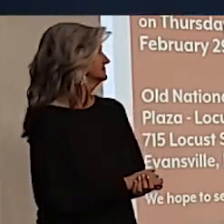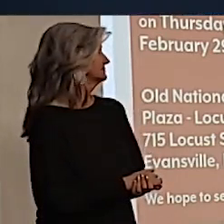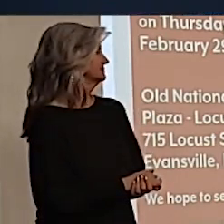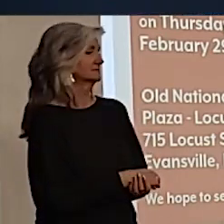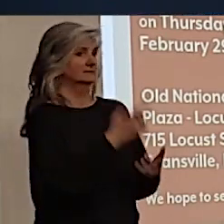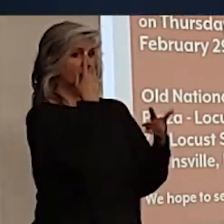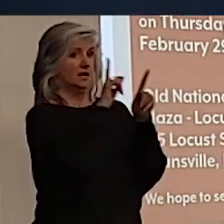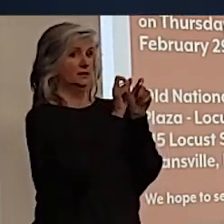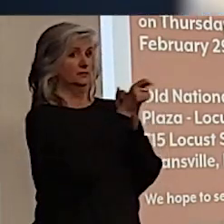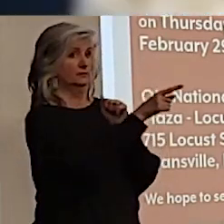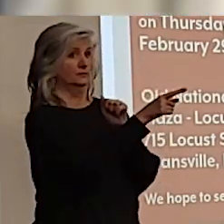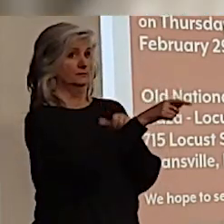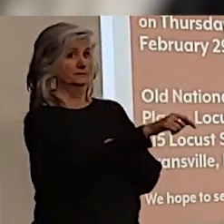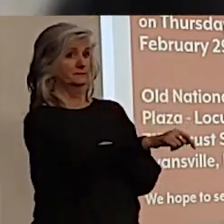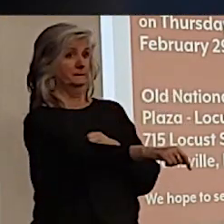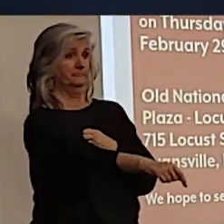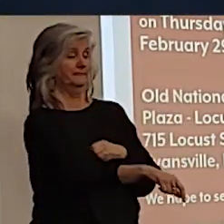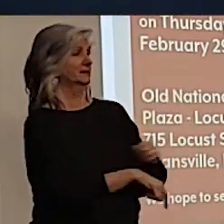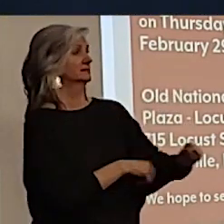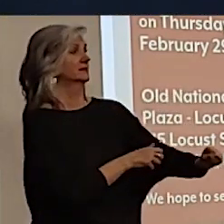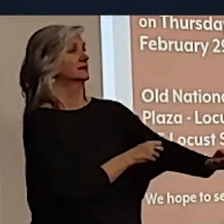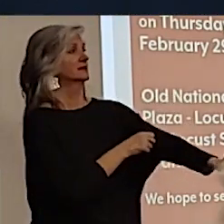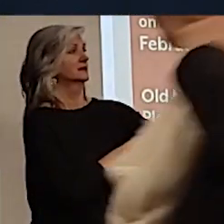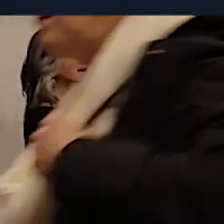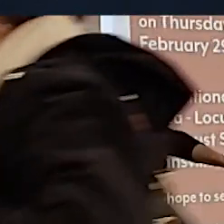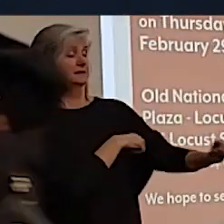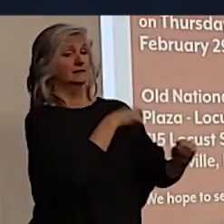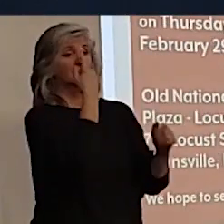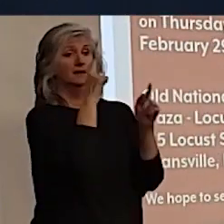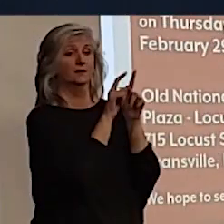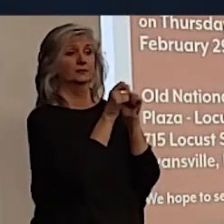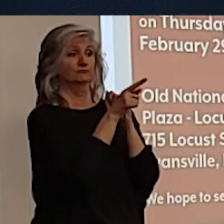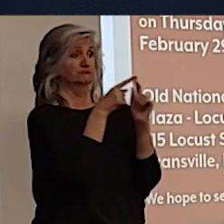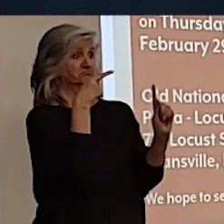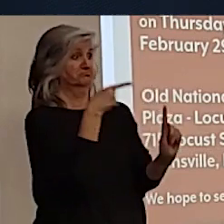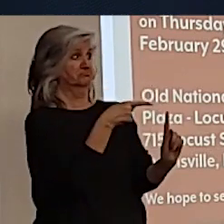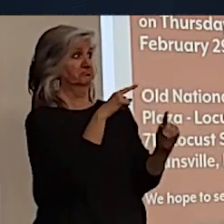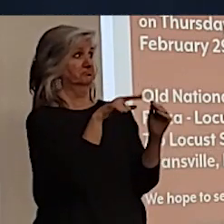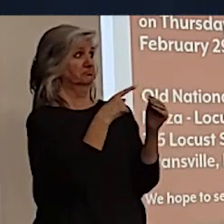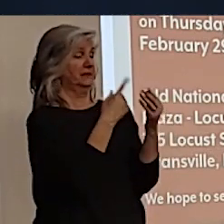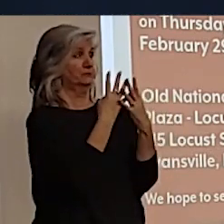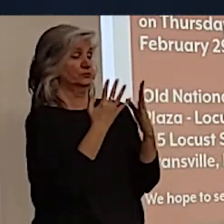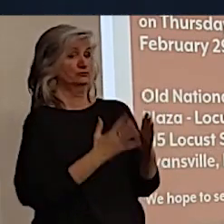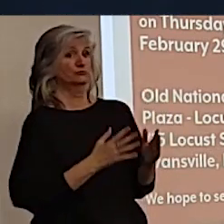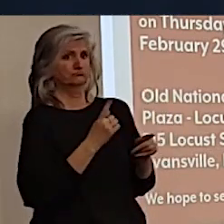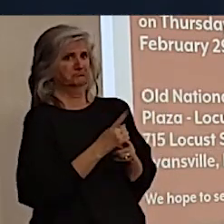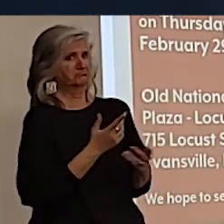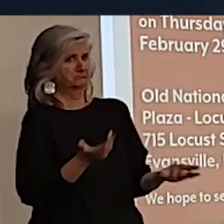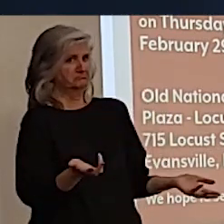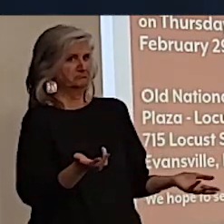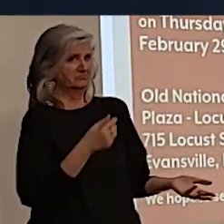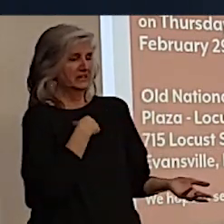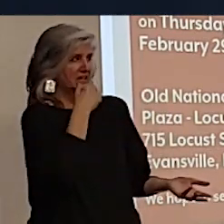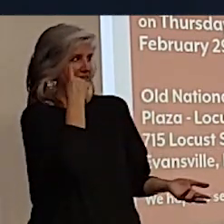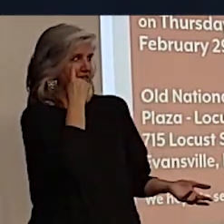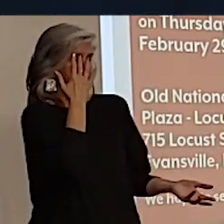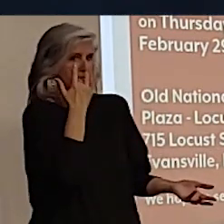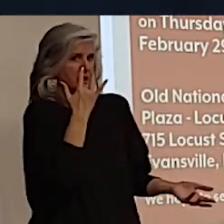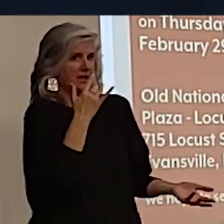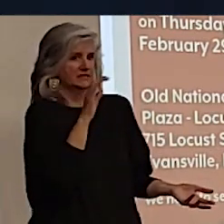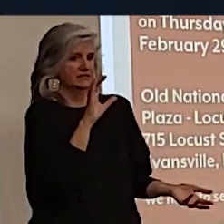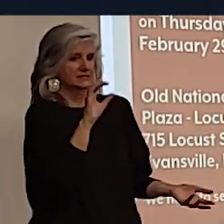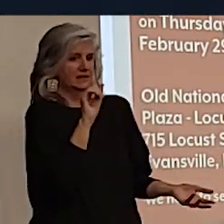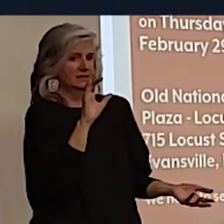I agree with you. I mean, I agree. That's, I think your point about prisoners is correct. I think that's why, well, that is why